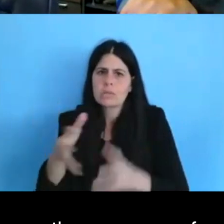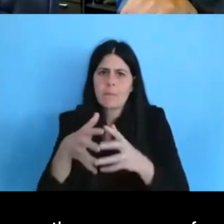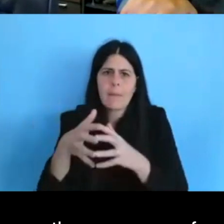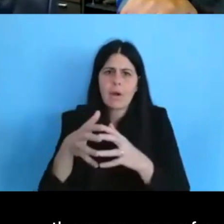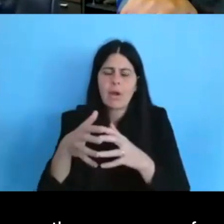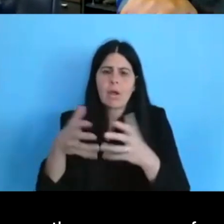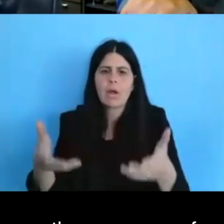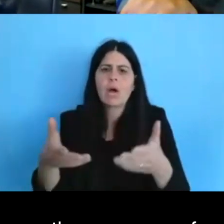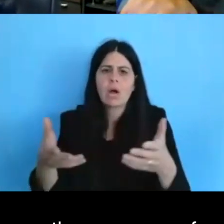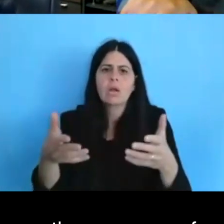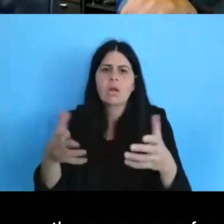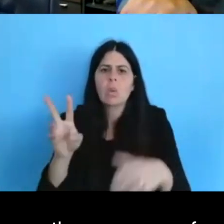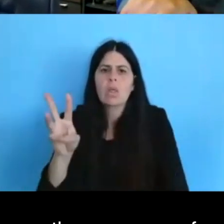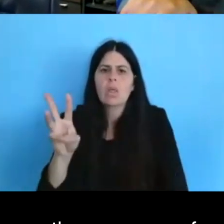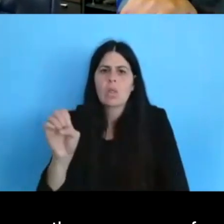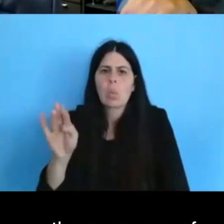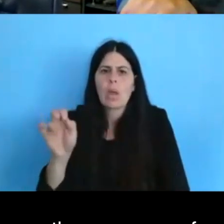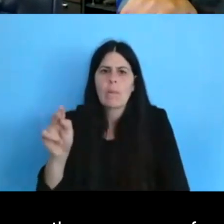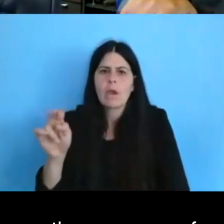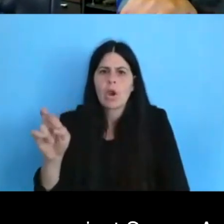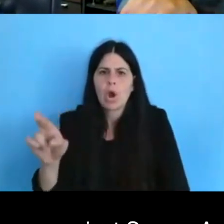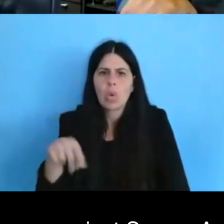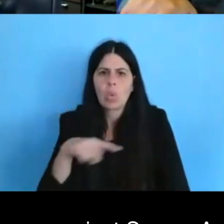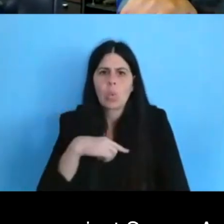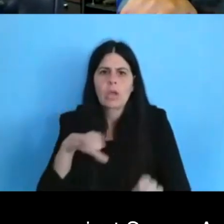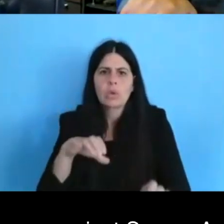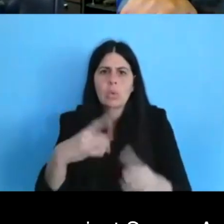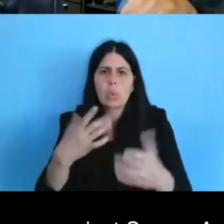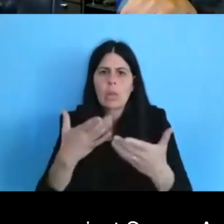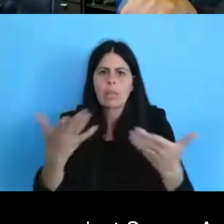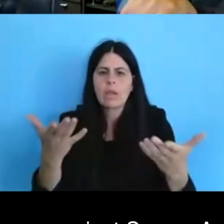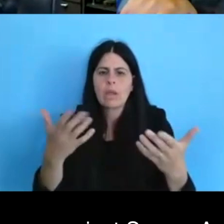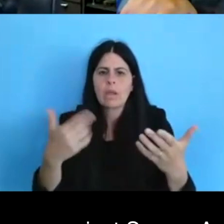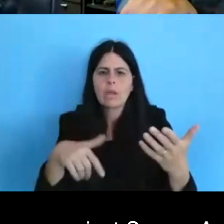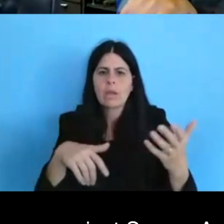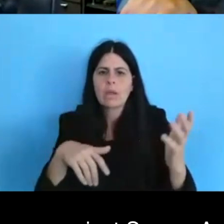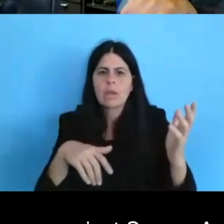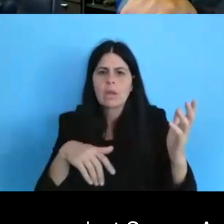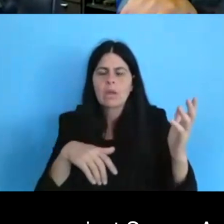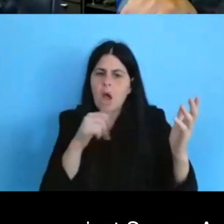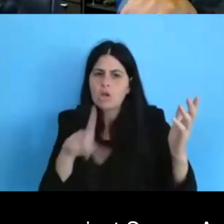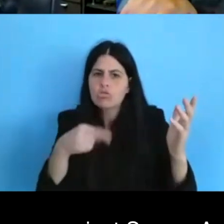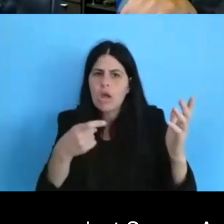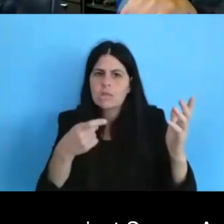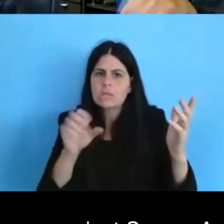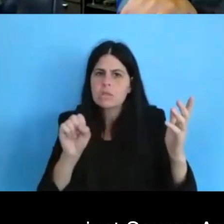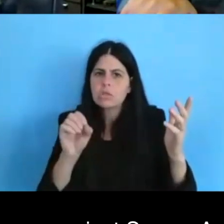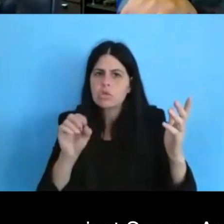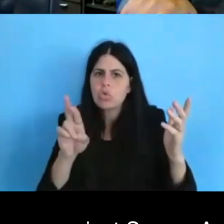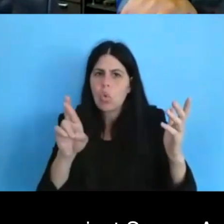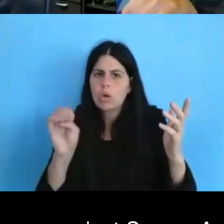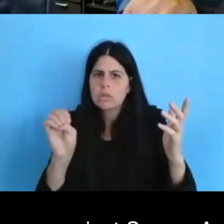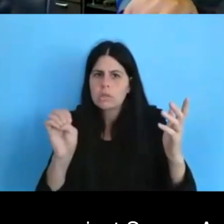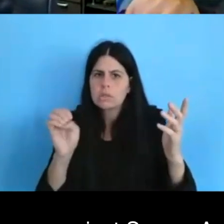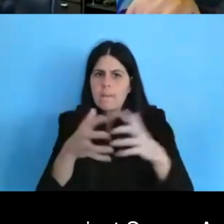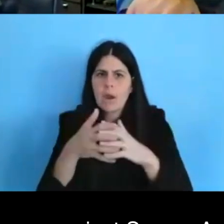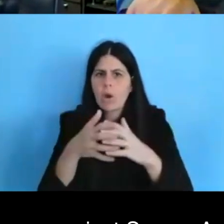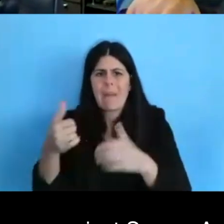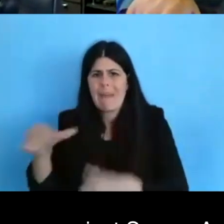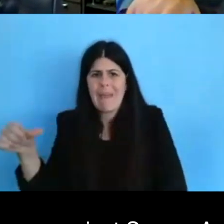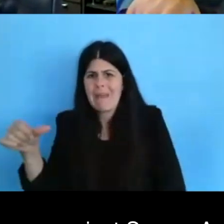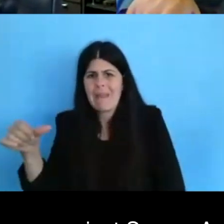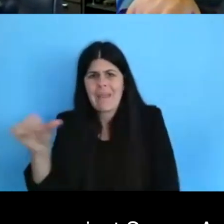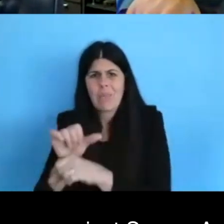do. One of the things that I was saying, that this isn't just Source America, but any employer too. The